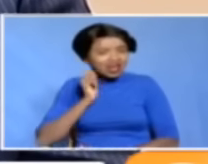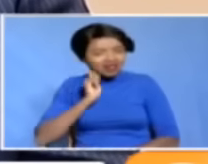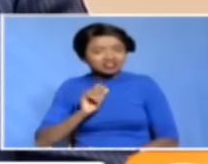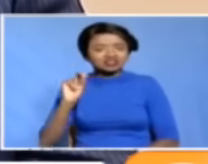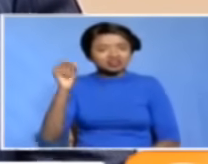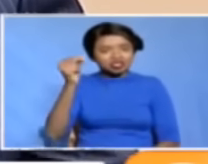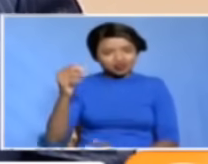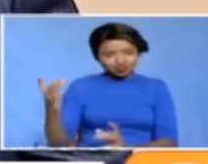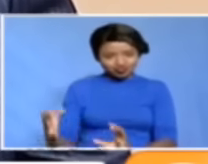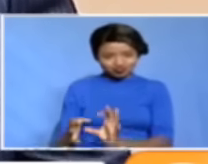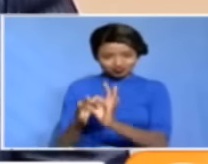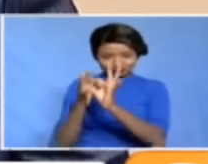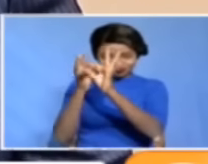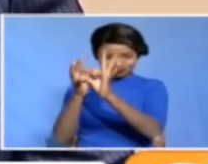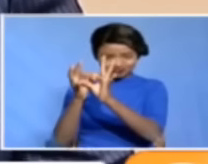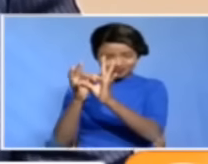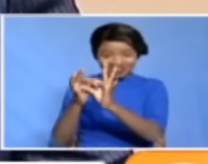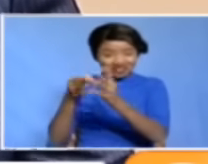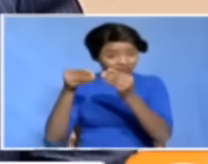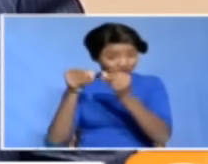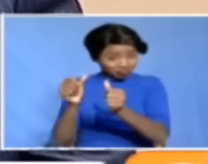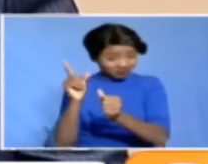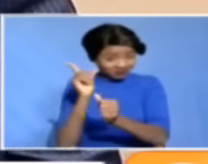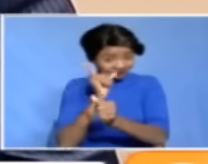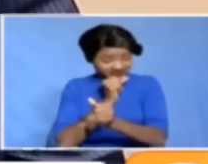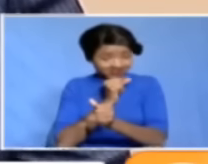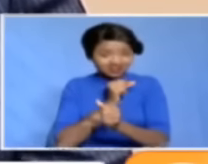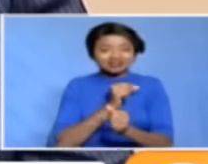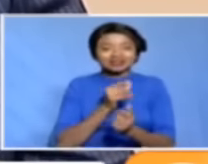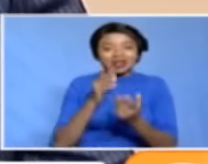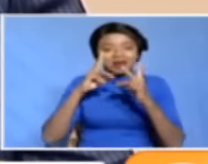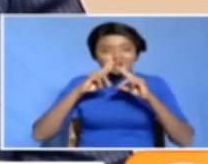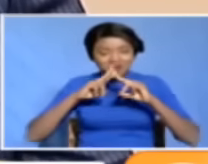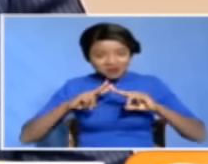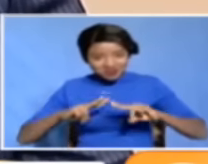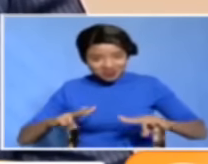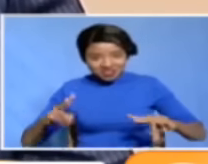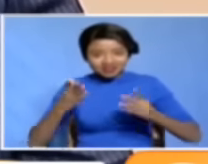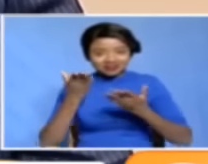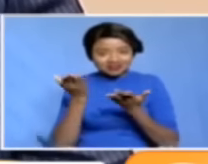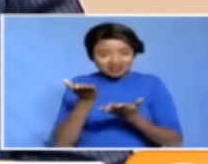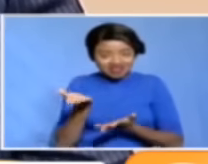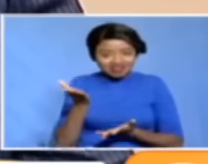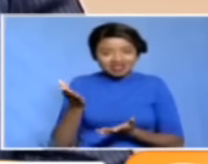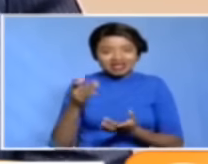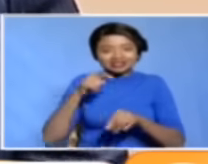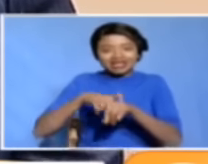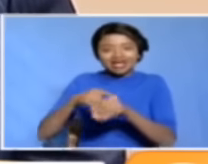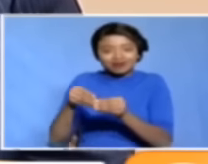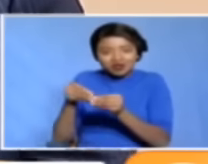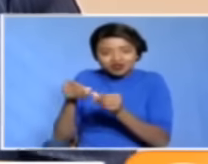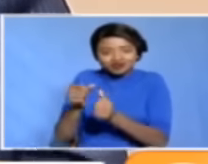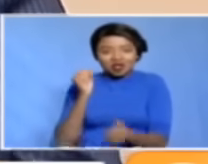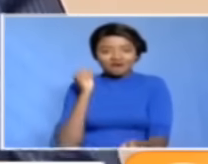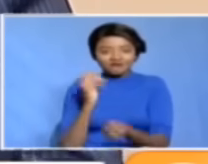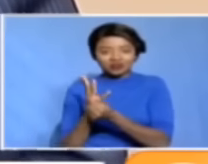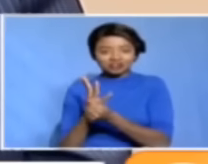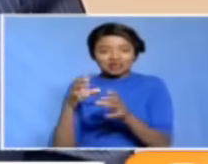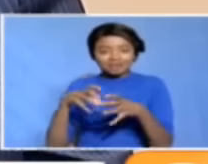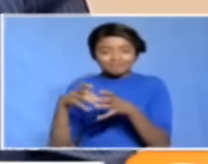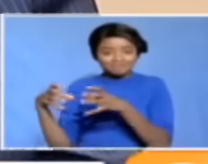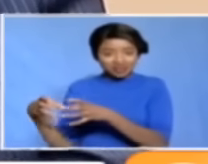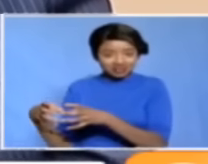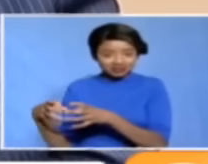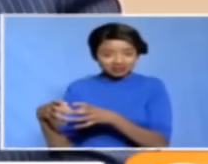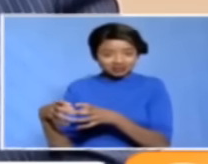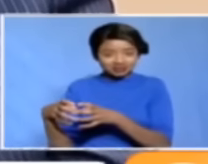coming together. All right. Once we did that, we brought peace by dissolving 14 parties. That's why you see,